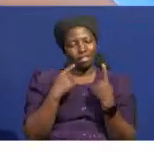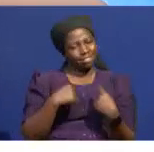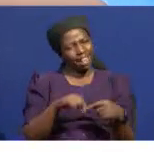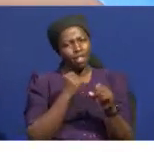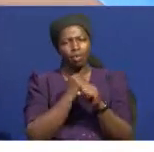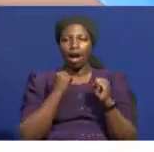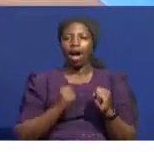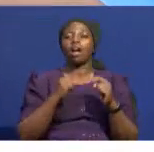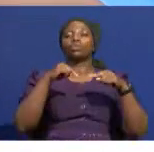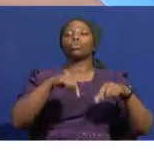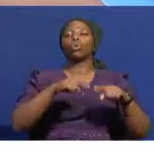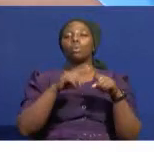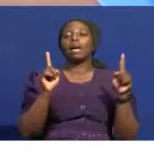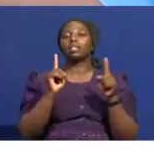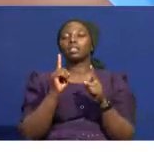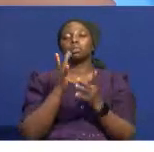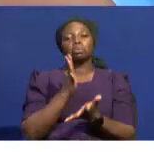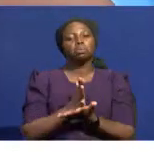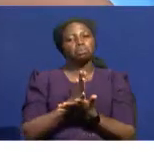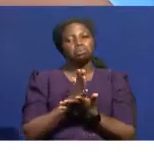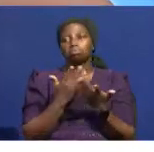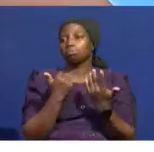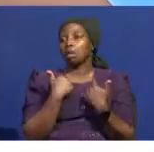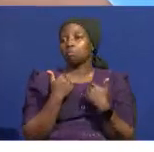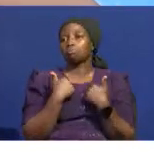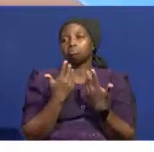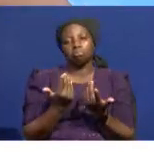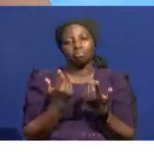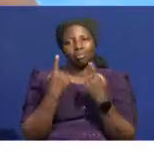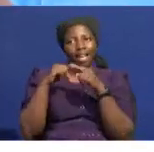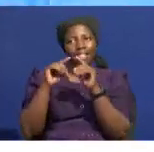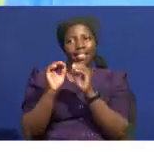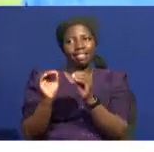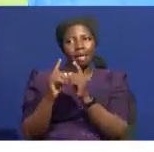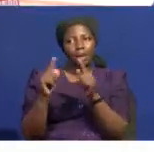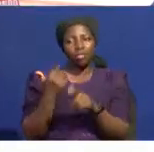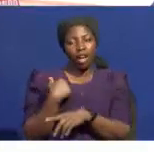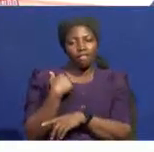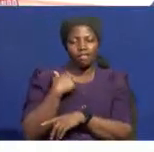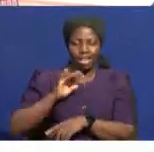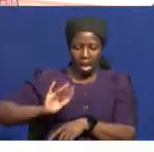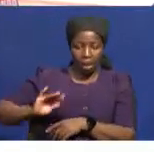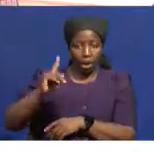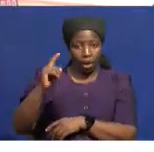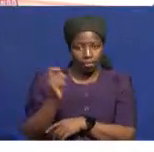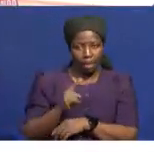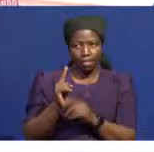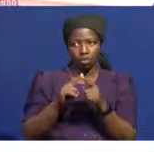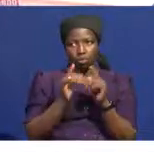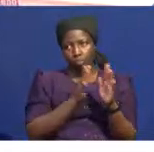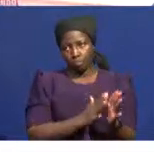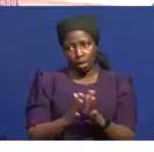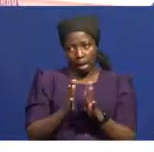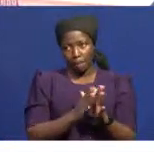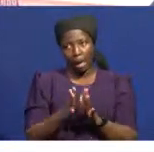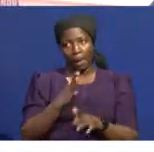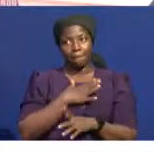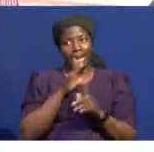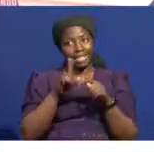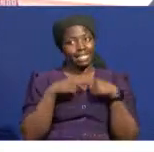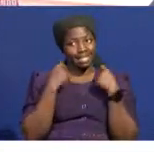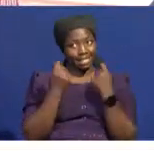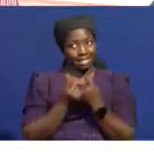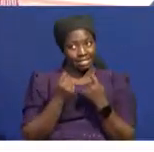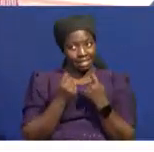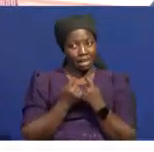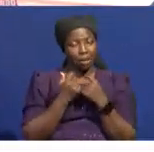But it's unfortunate that I don't make time, but we still have like 1 month to prepare. I'm happy the way my team, all our team,